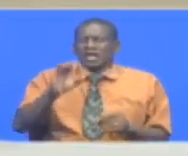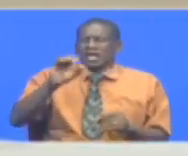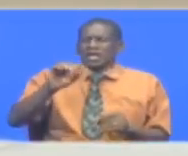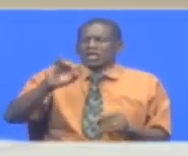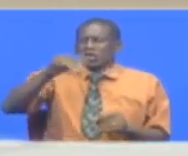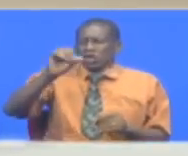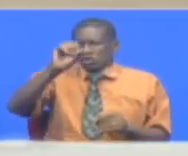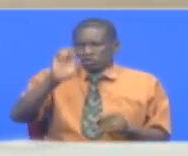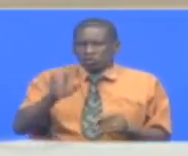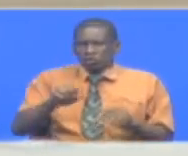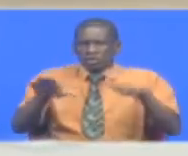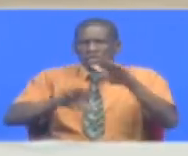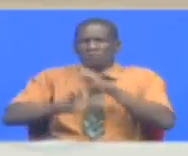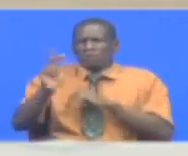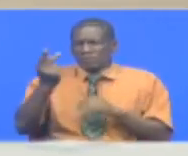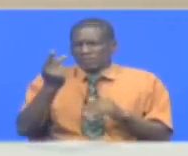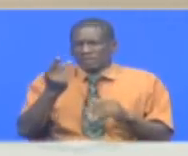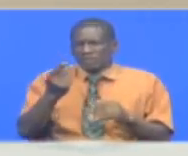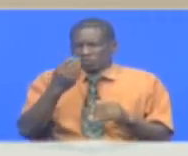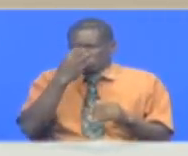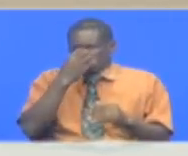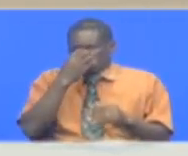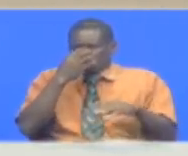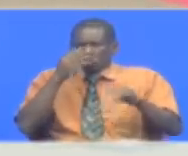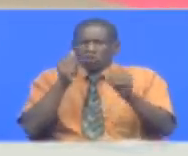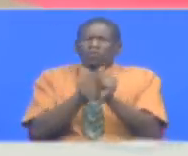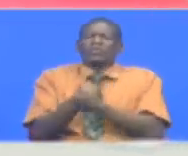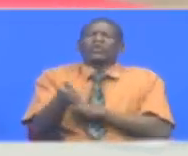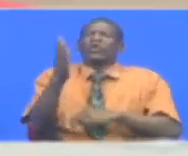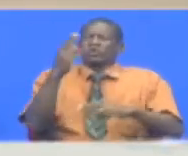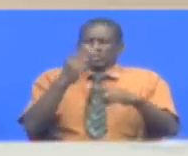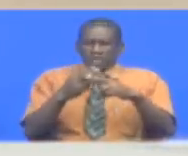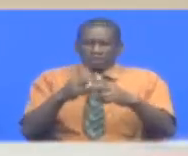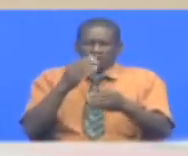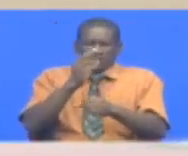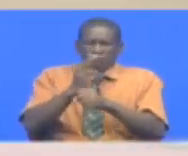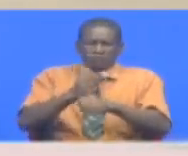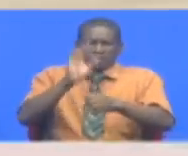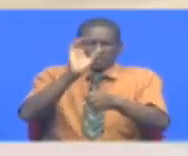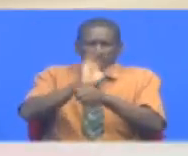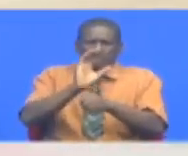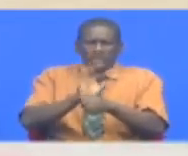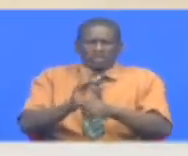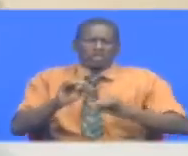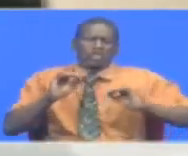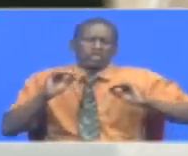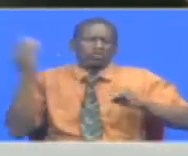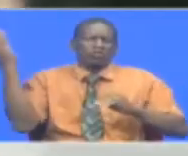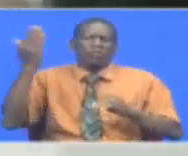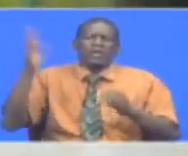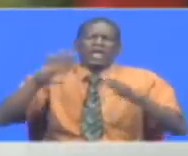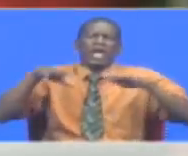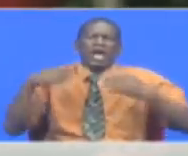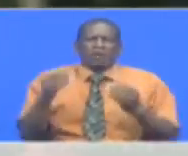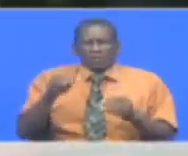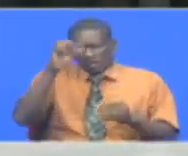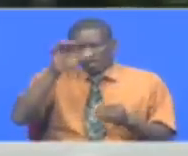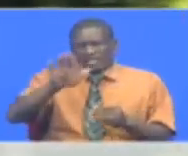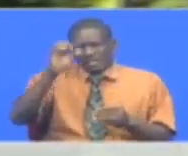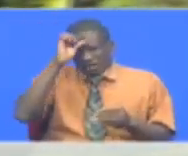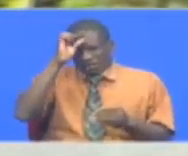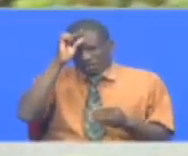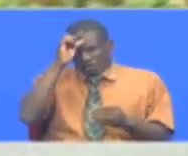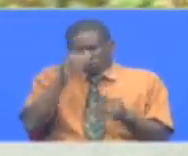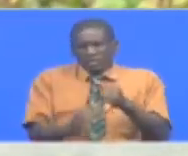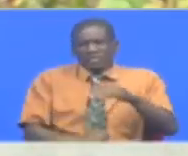Ruto, in God's name, has often used the pulpit to preach how his government will speak to the needs of the youth. Yet